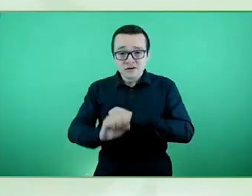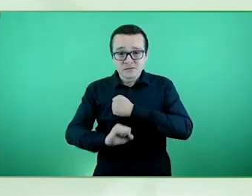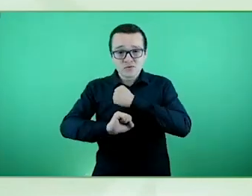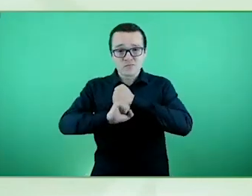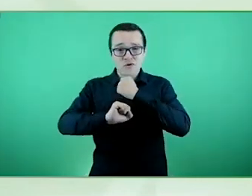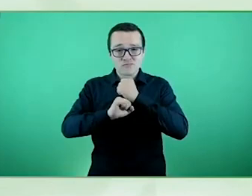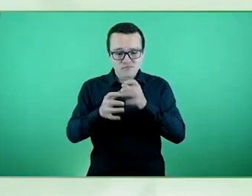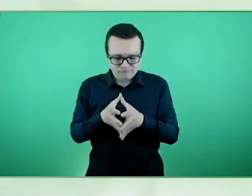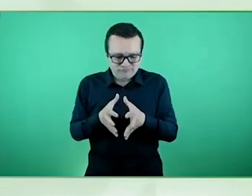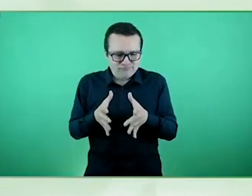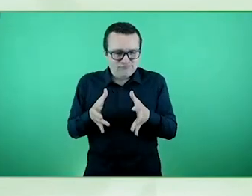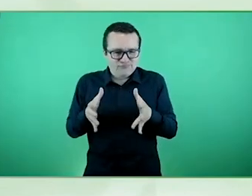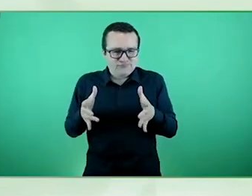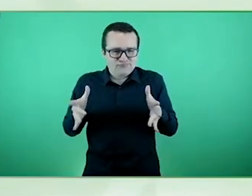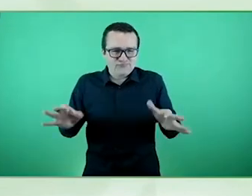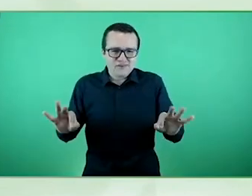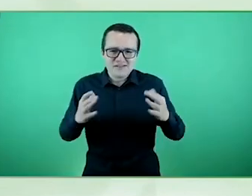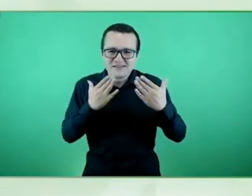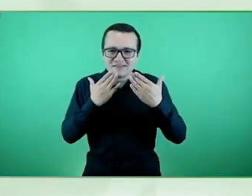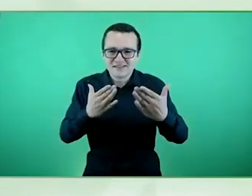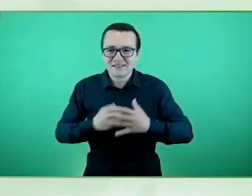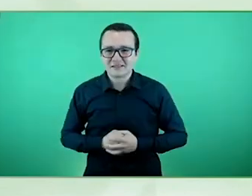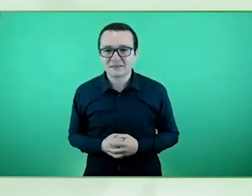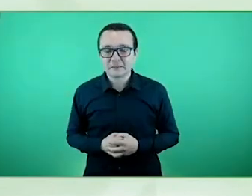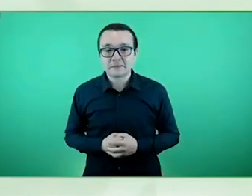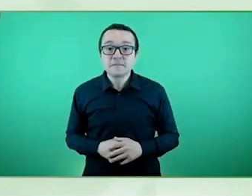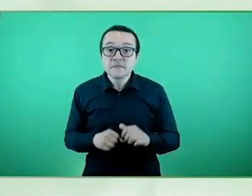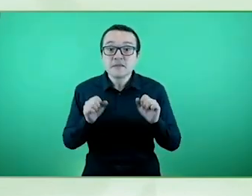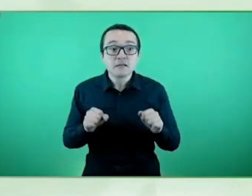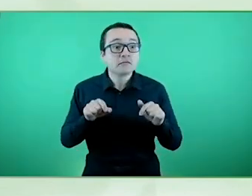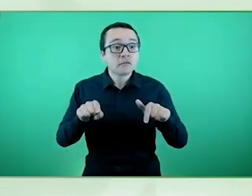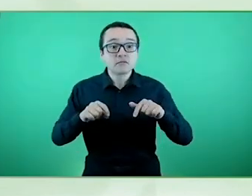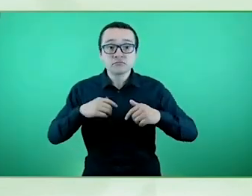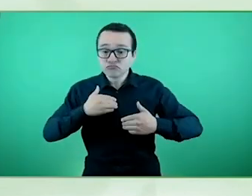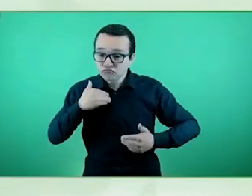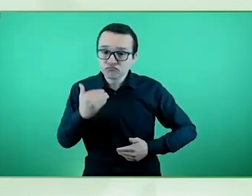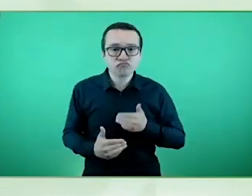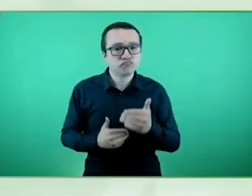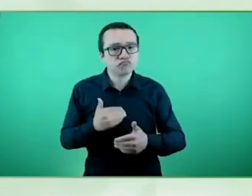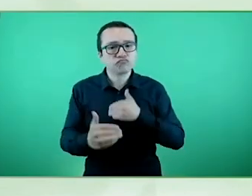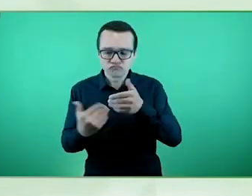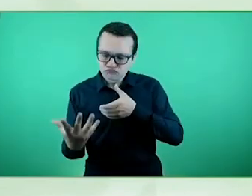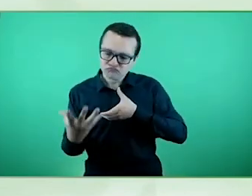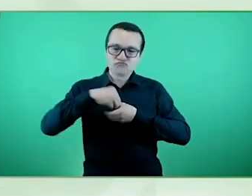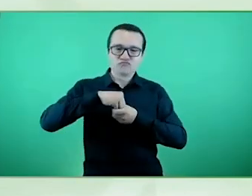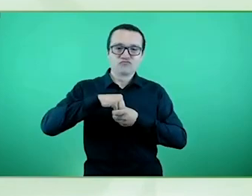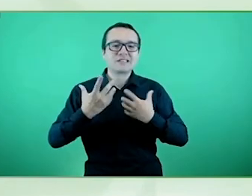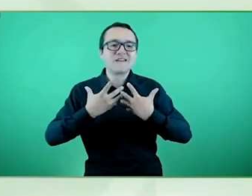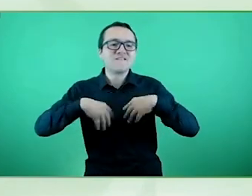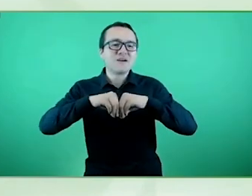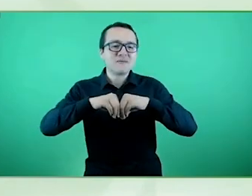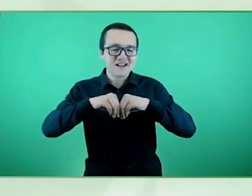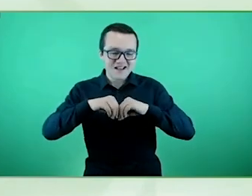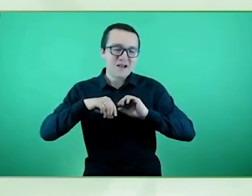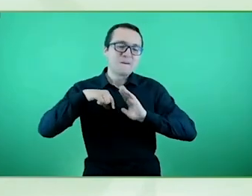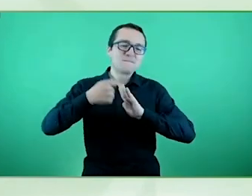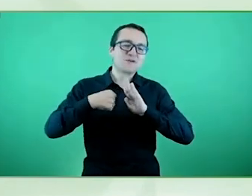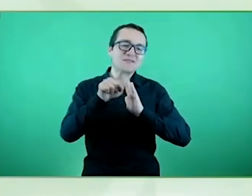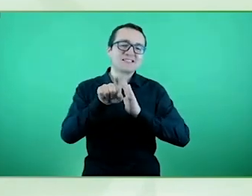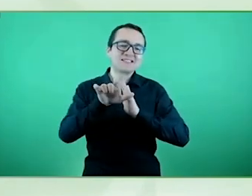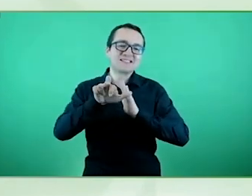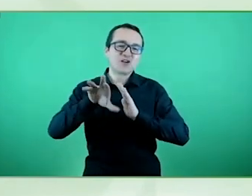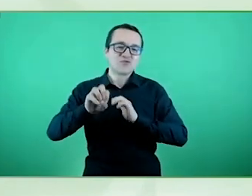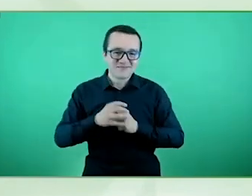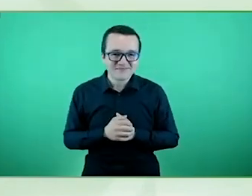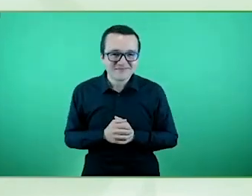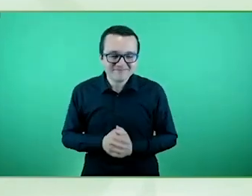of a fast-growing, big Zero Project family, with one goal, to abolish